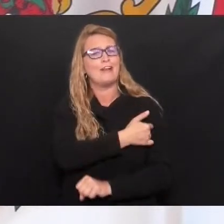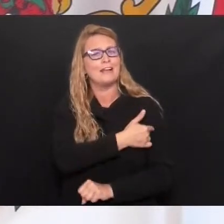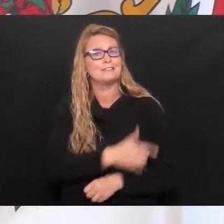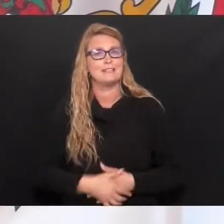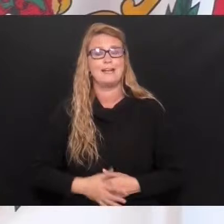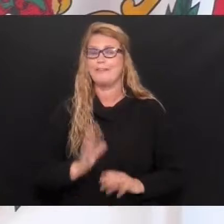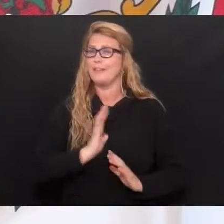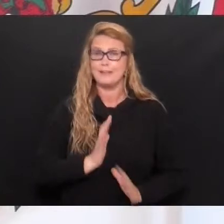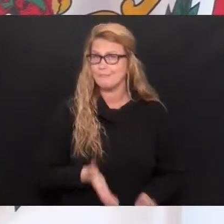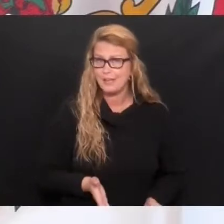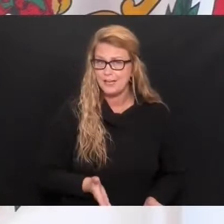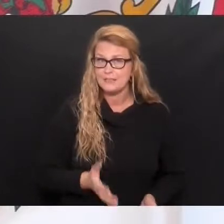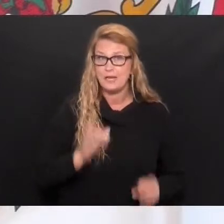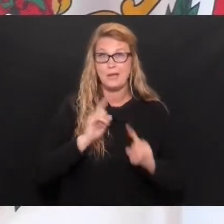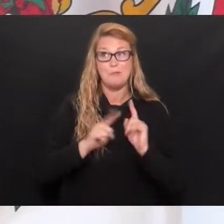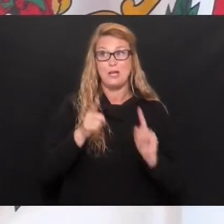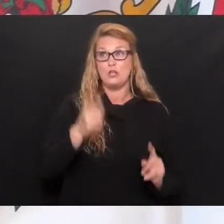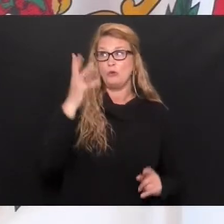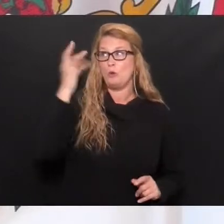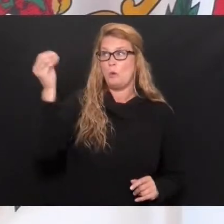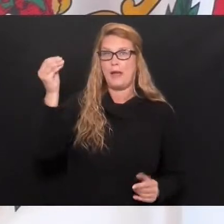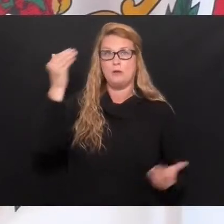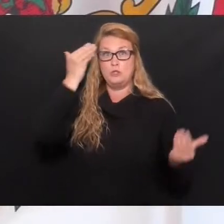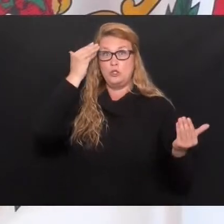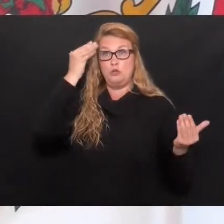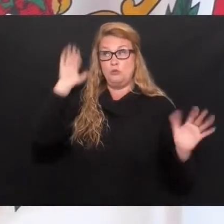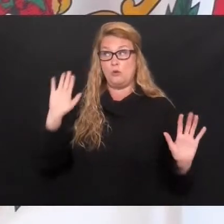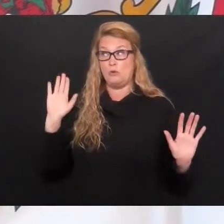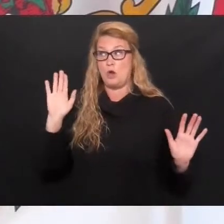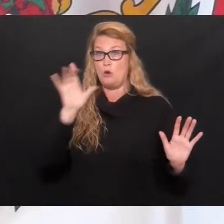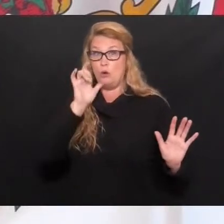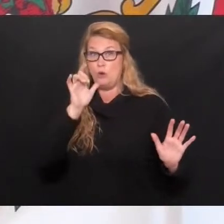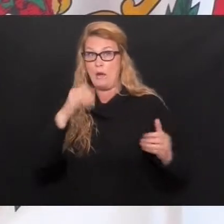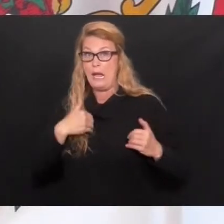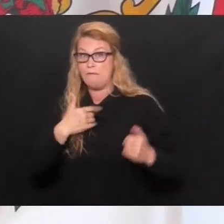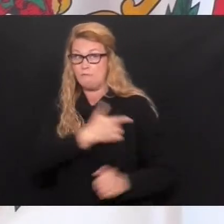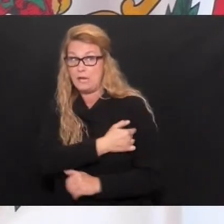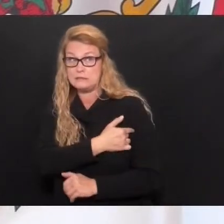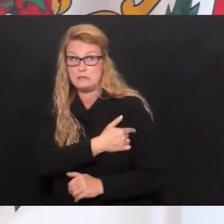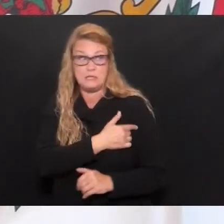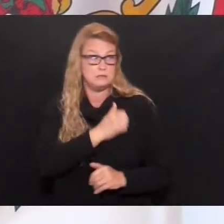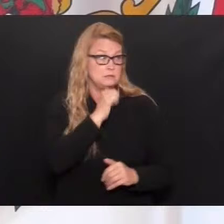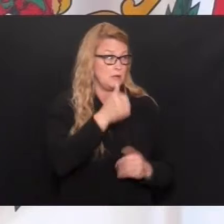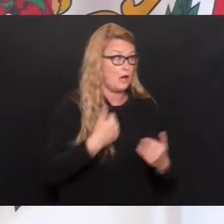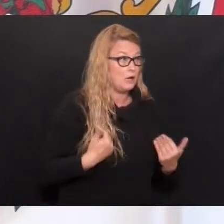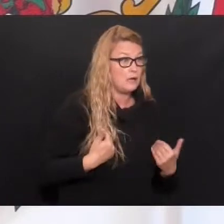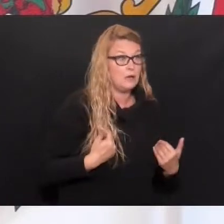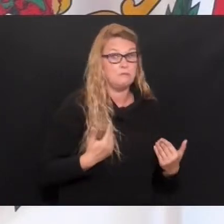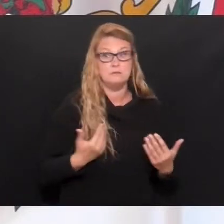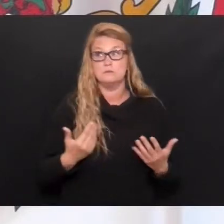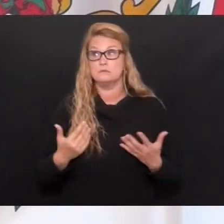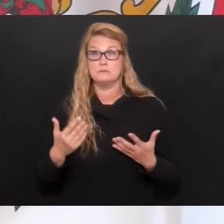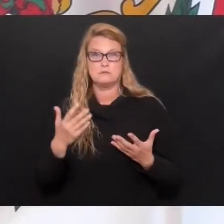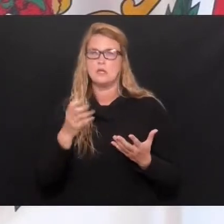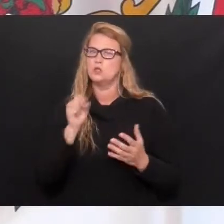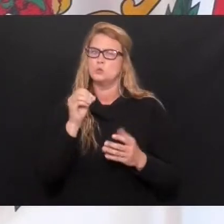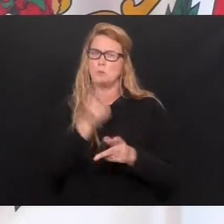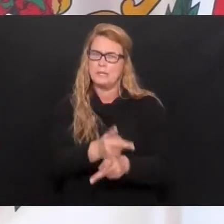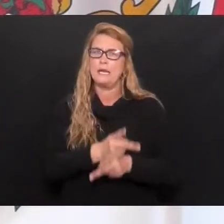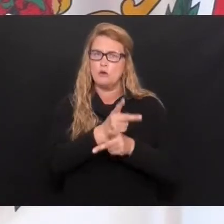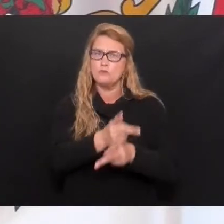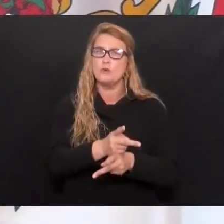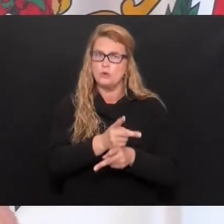fine. But when you go out, you don't know. You don't know who's vaccinated, who's not vaccinated, all that stuff. And so from